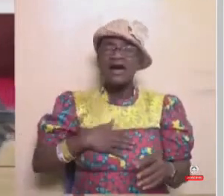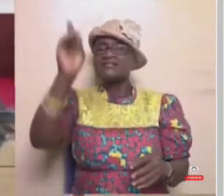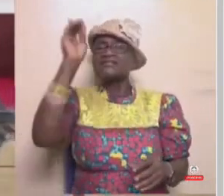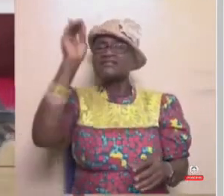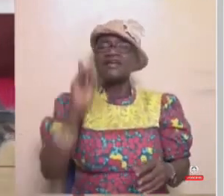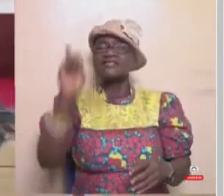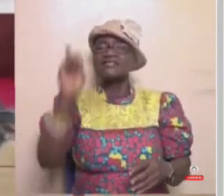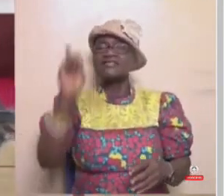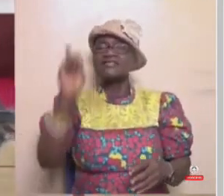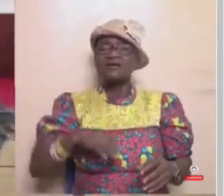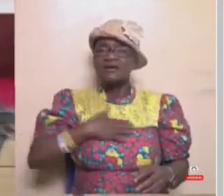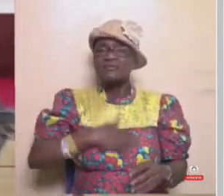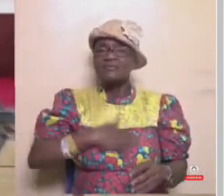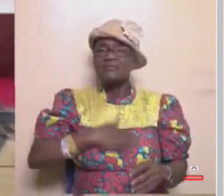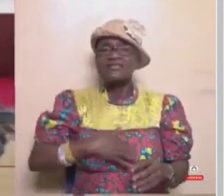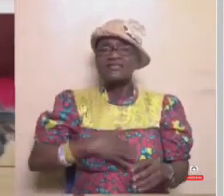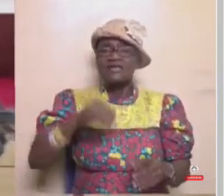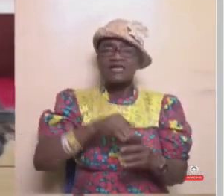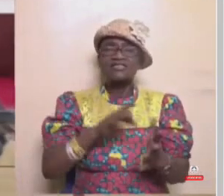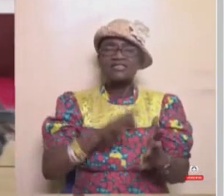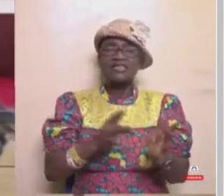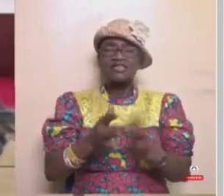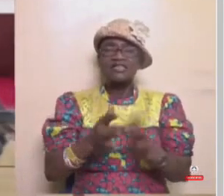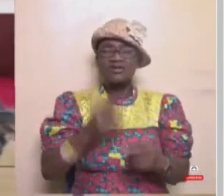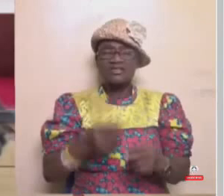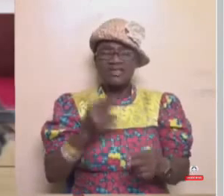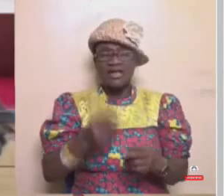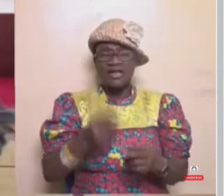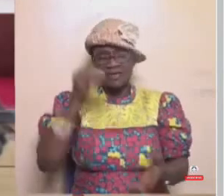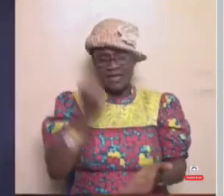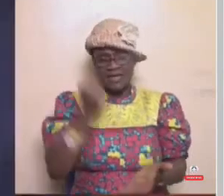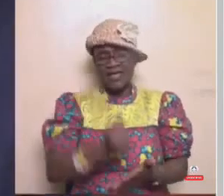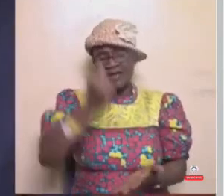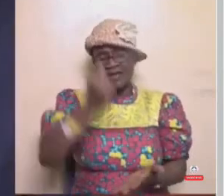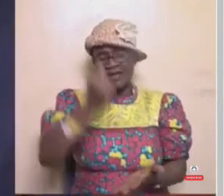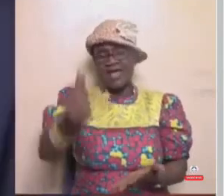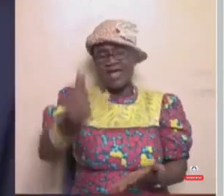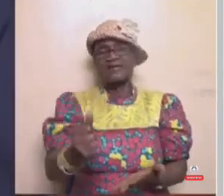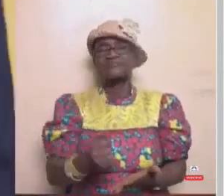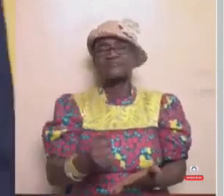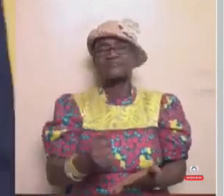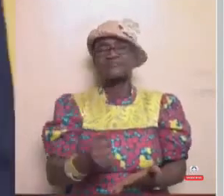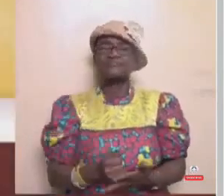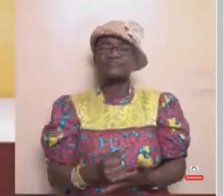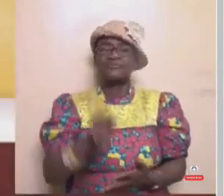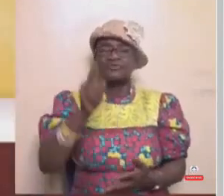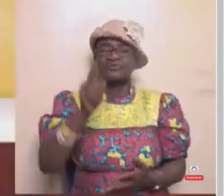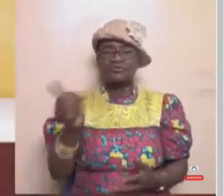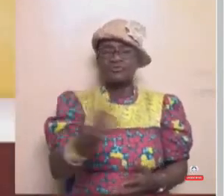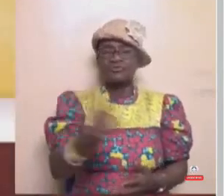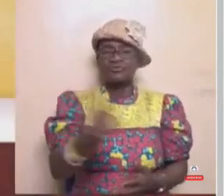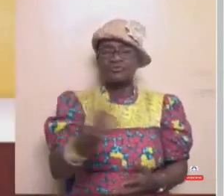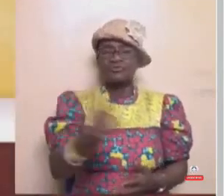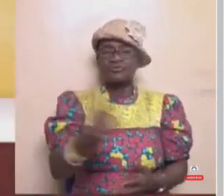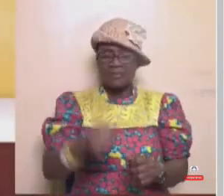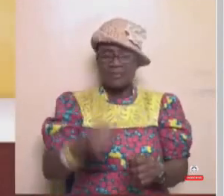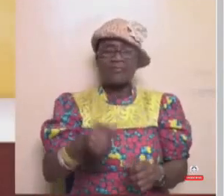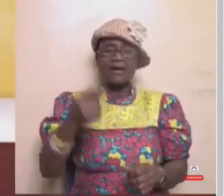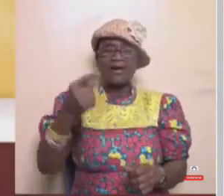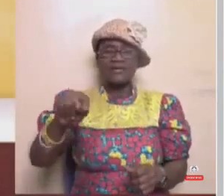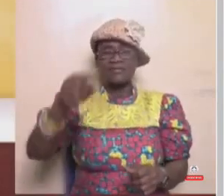them in Jesus' name. Amen. You remember the man of Passy